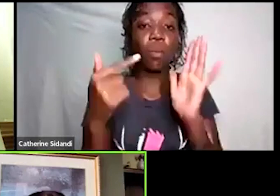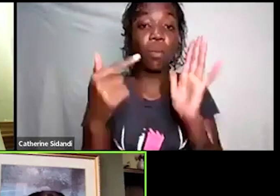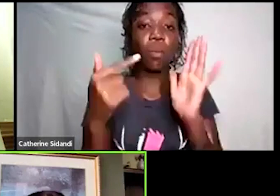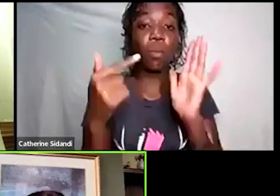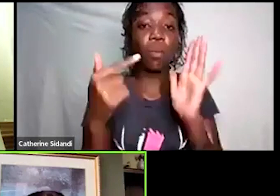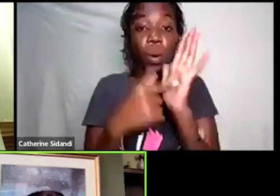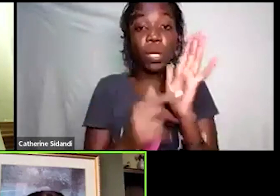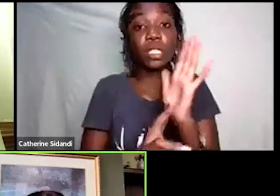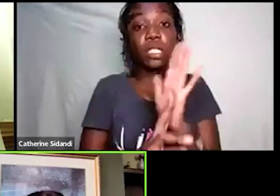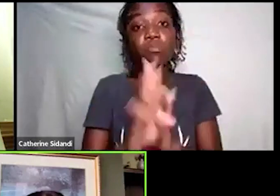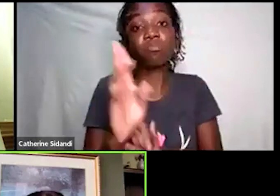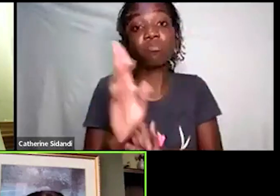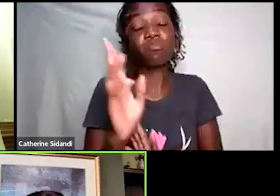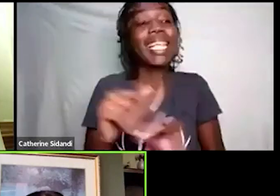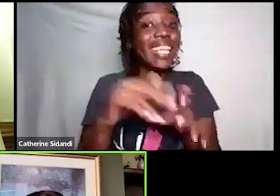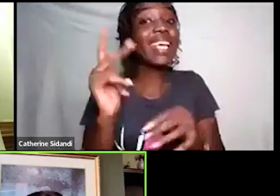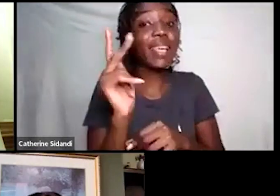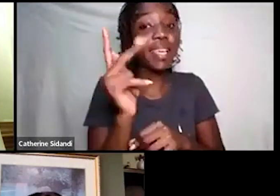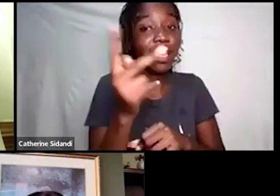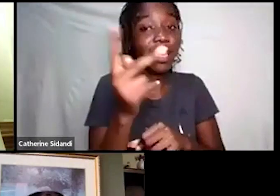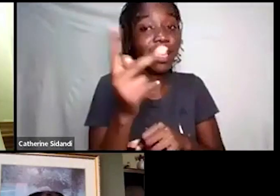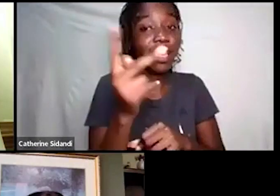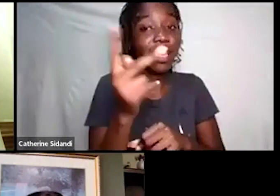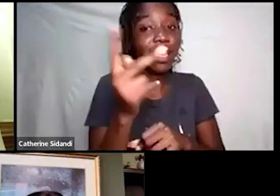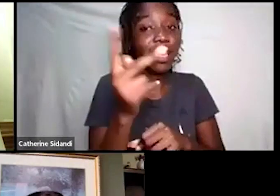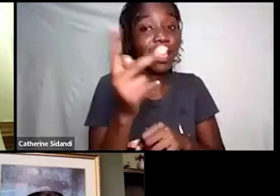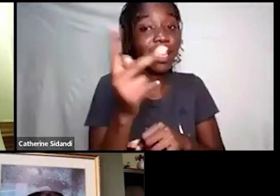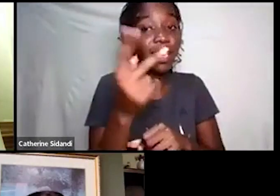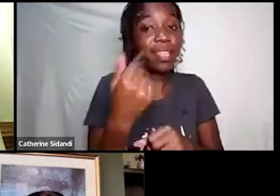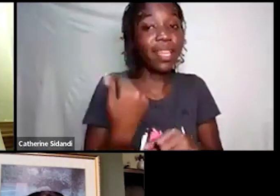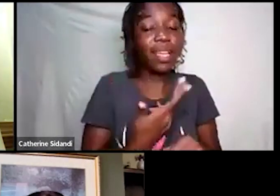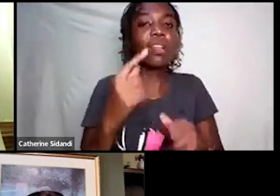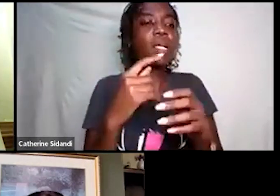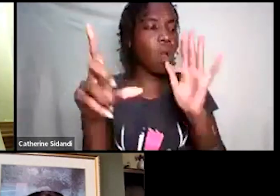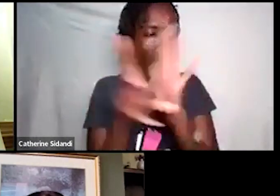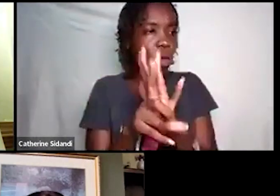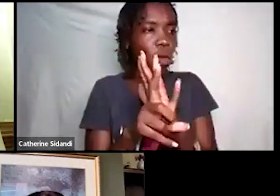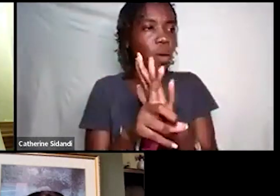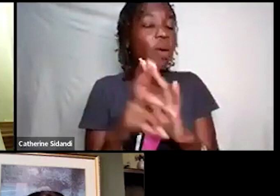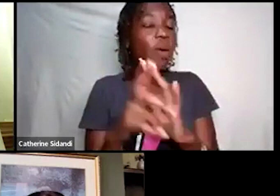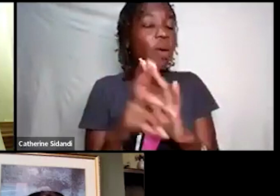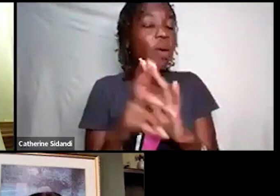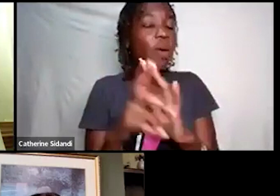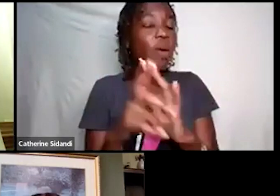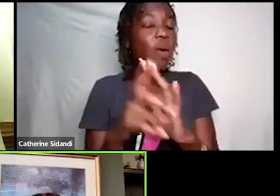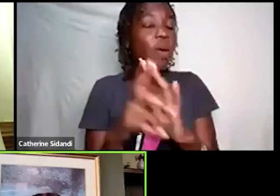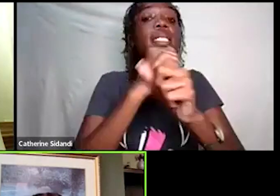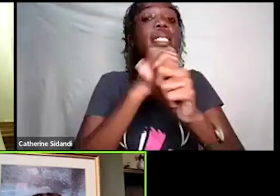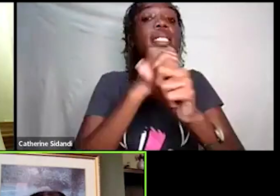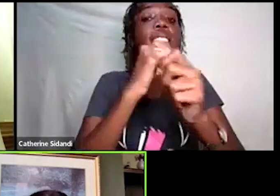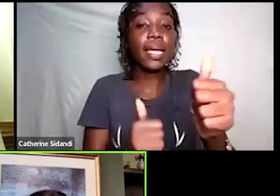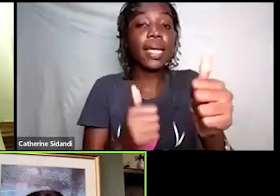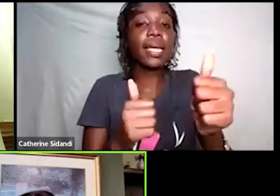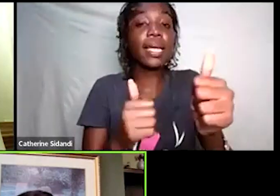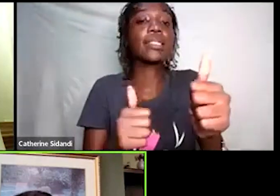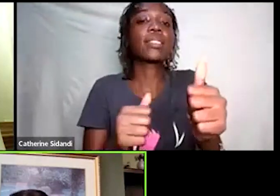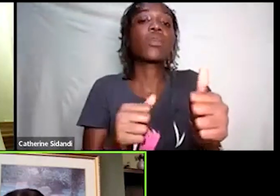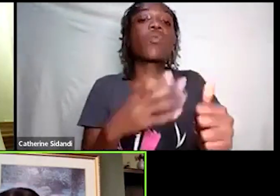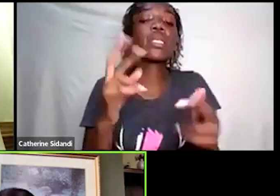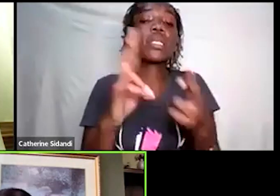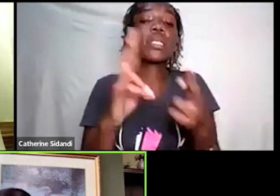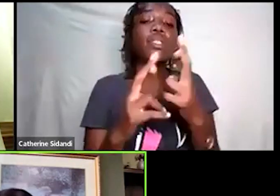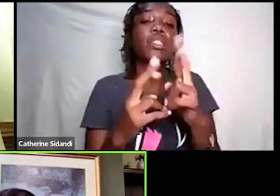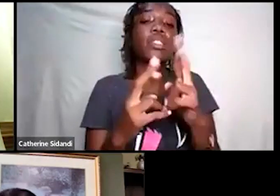we actually do have law that protects against unwanted relationships. So I've seen a few